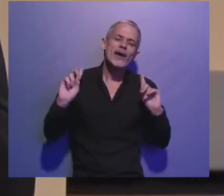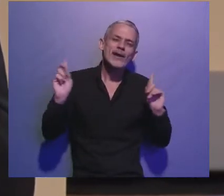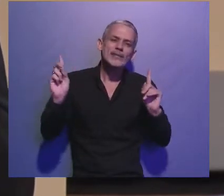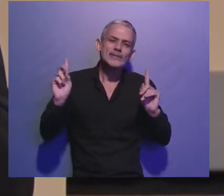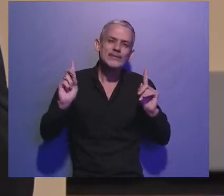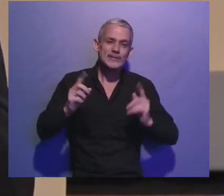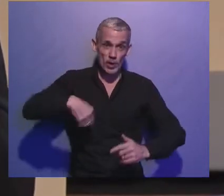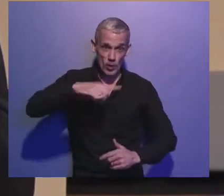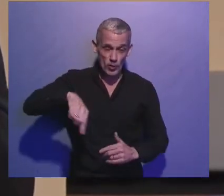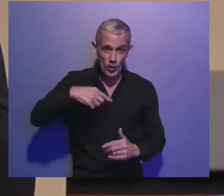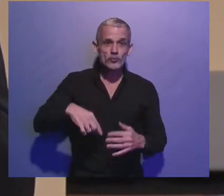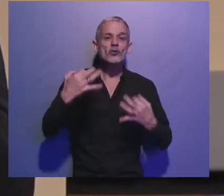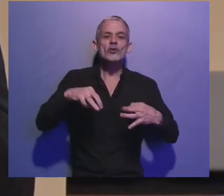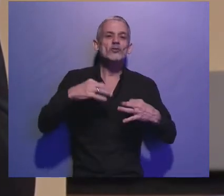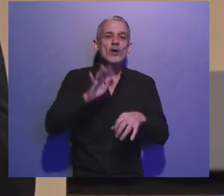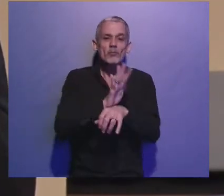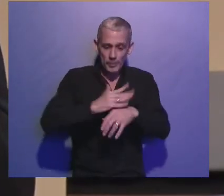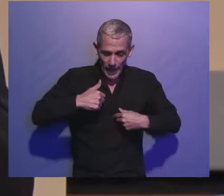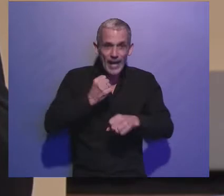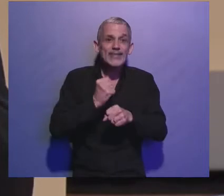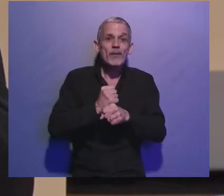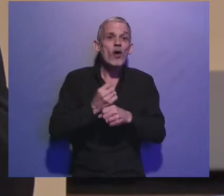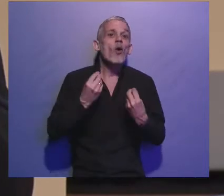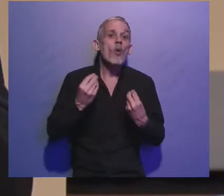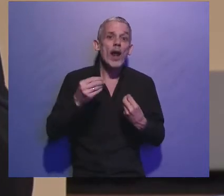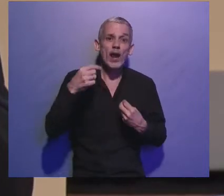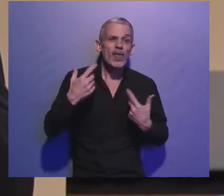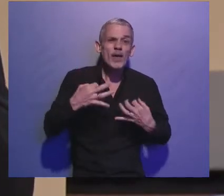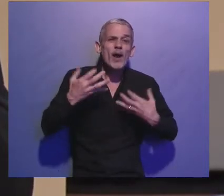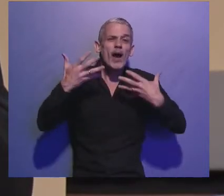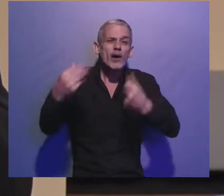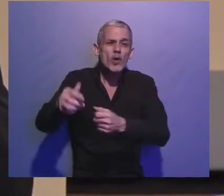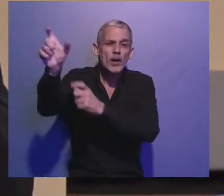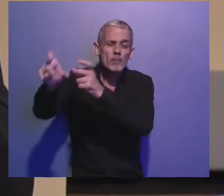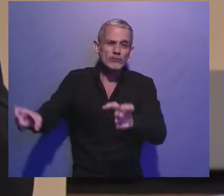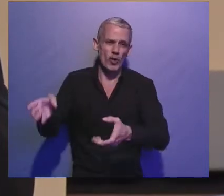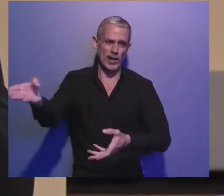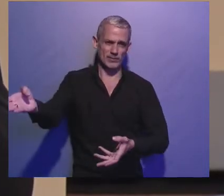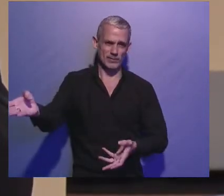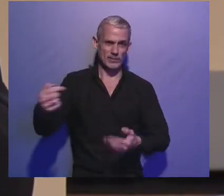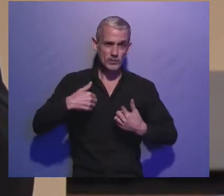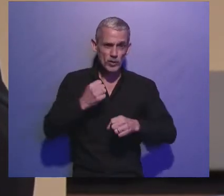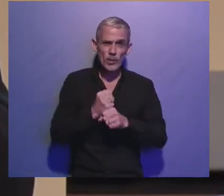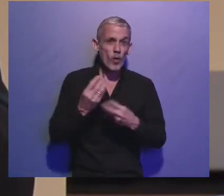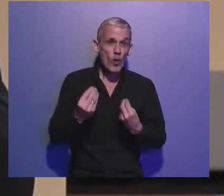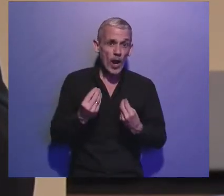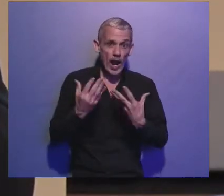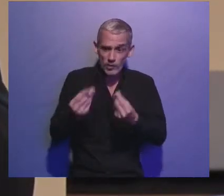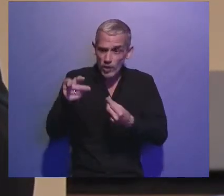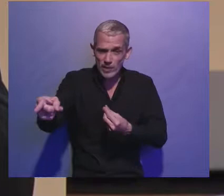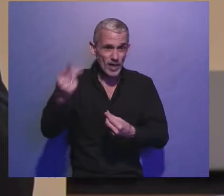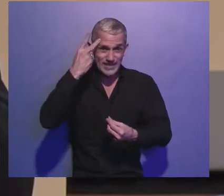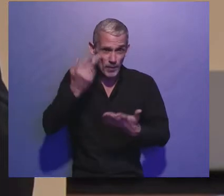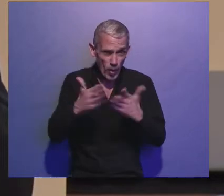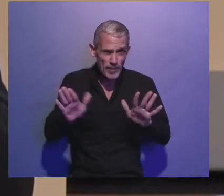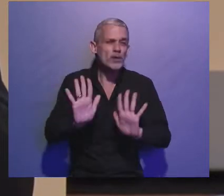as if they were the lords. No, we are all serving, we are all at the service of citizens. And that is